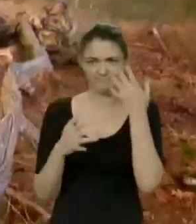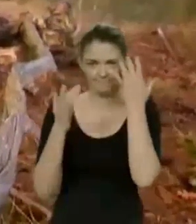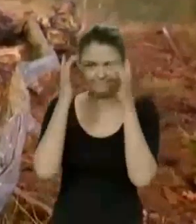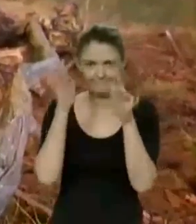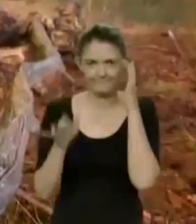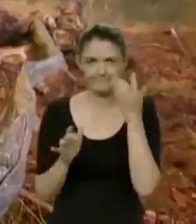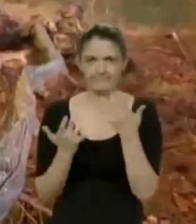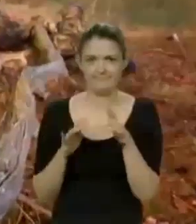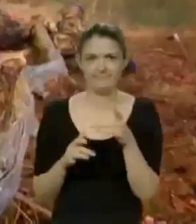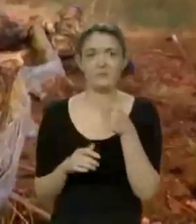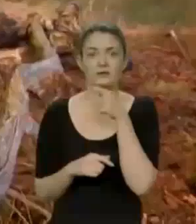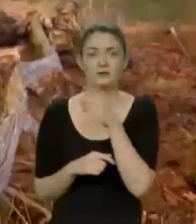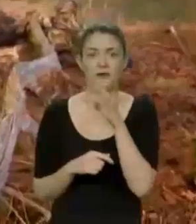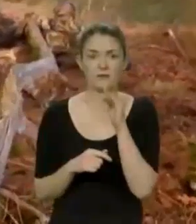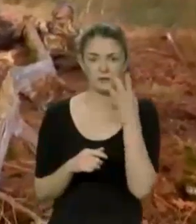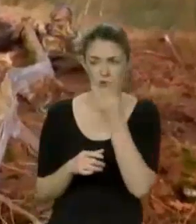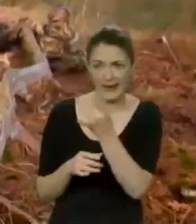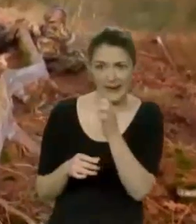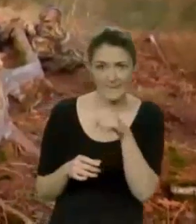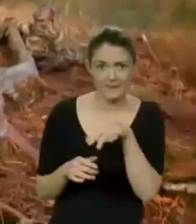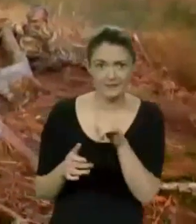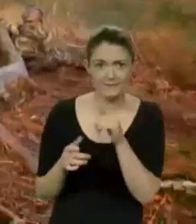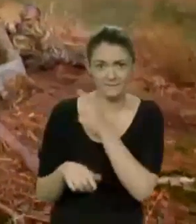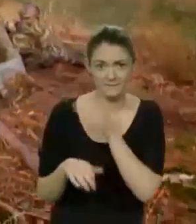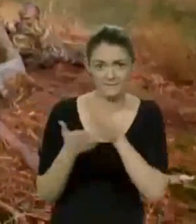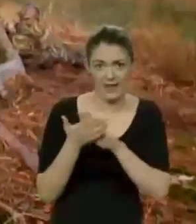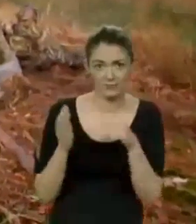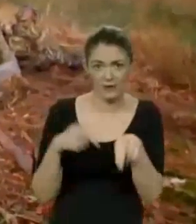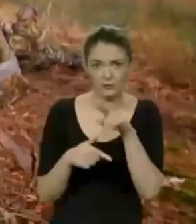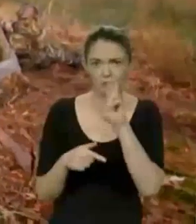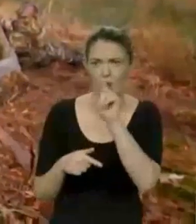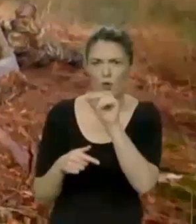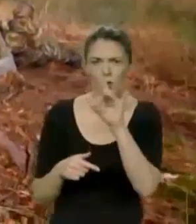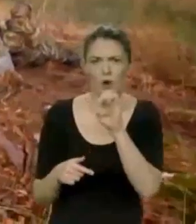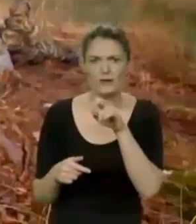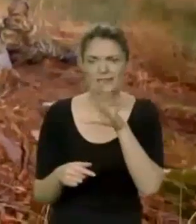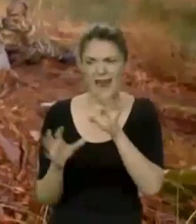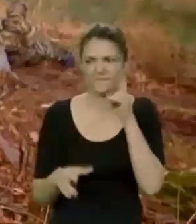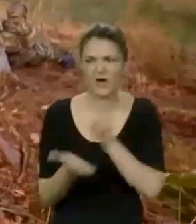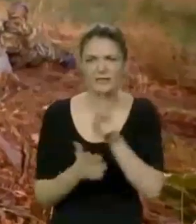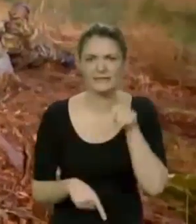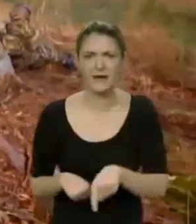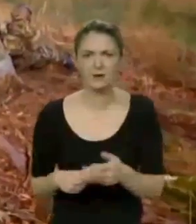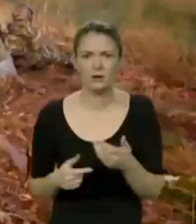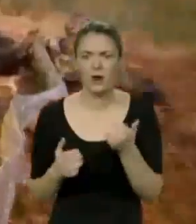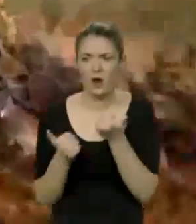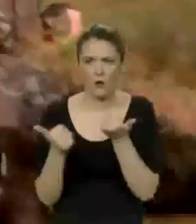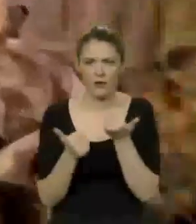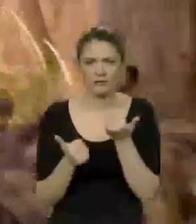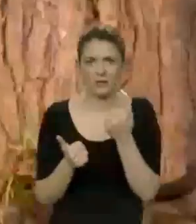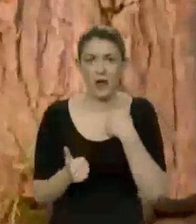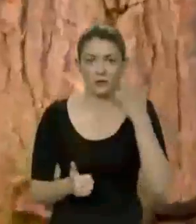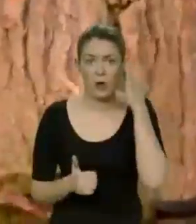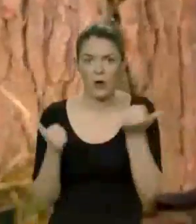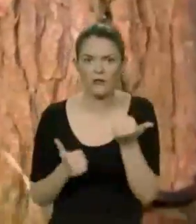enemy. And do not fire the blank rounds at anybody. No, Kyo, fucking get down. I know it's all right, Kyo. Get